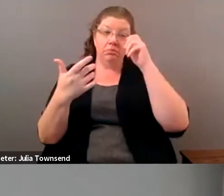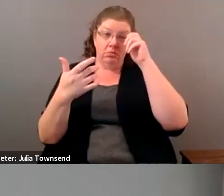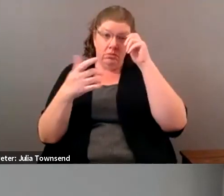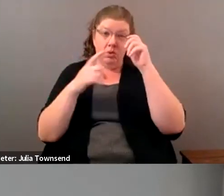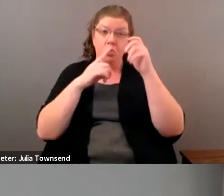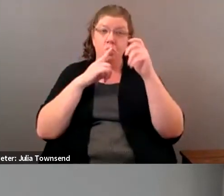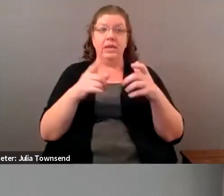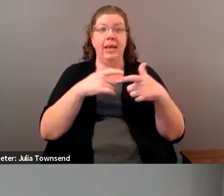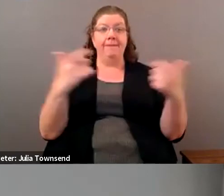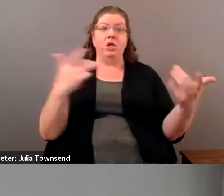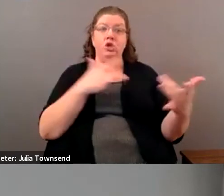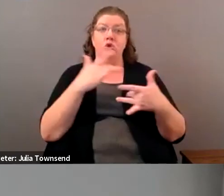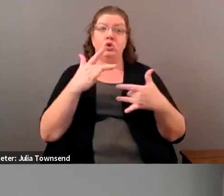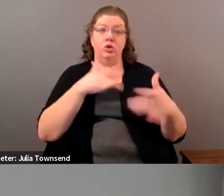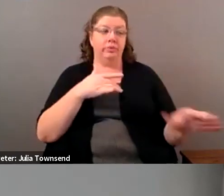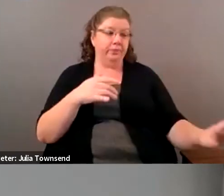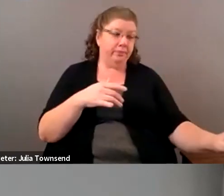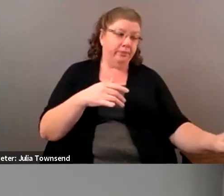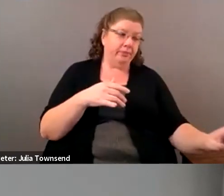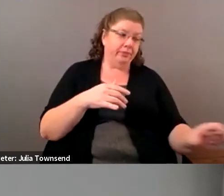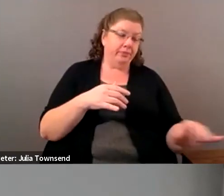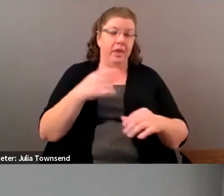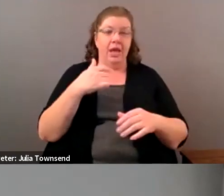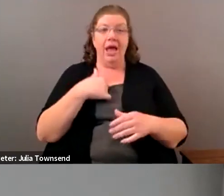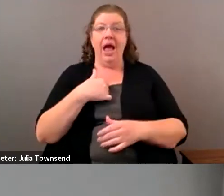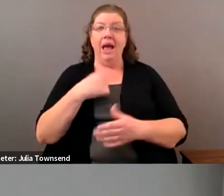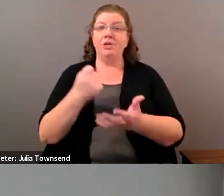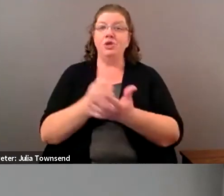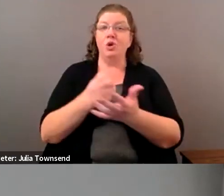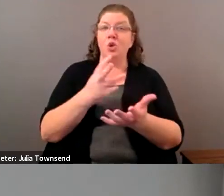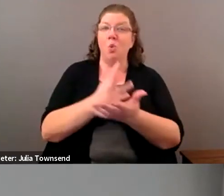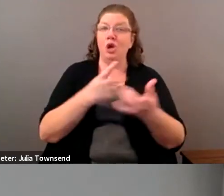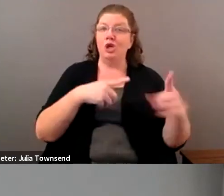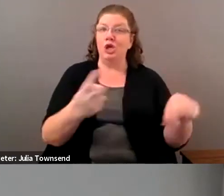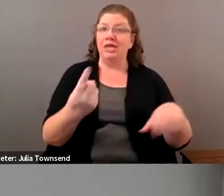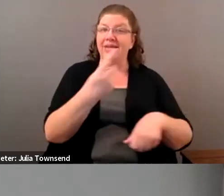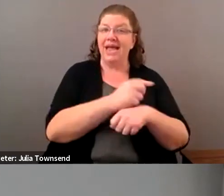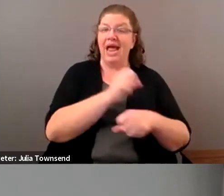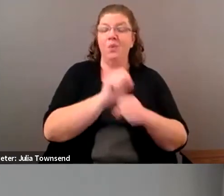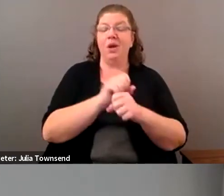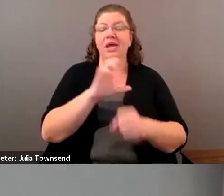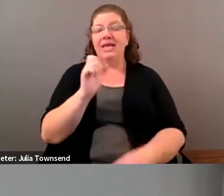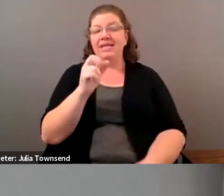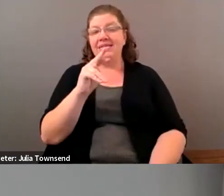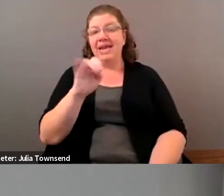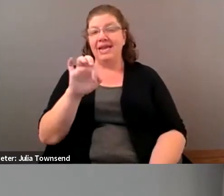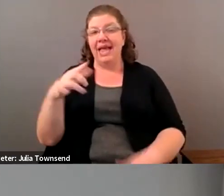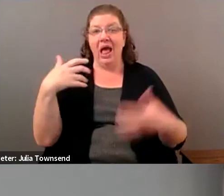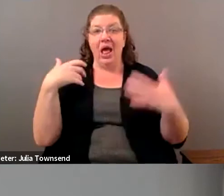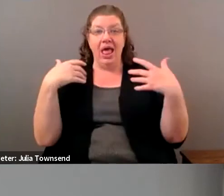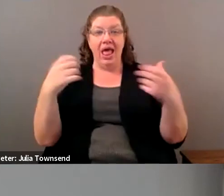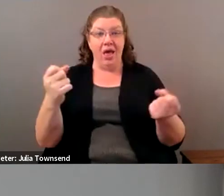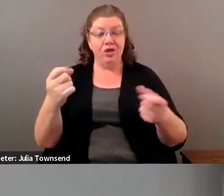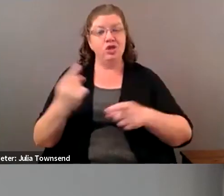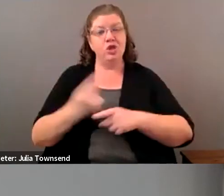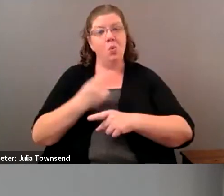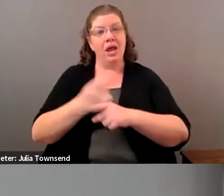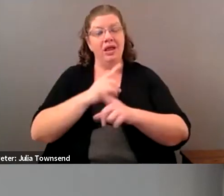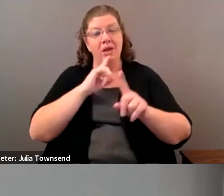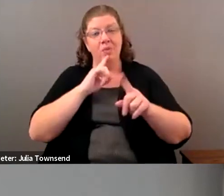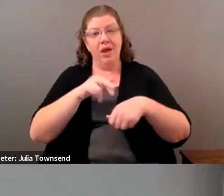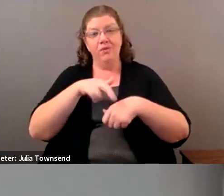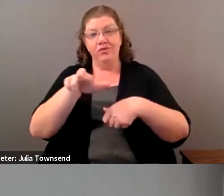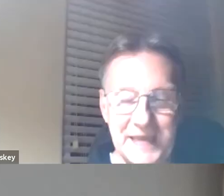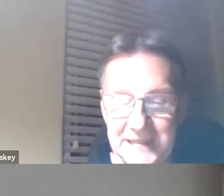much concern. I'm a social worker in my day job. I work at SenCal Health, so I regularly make referrals to you